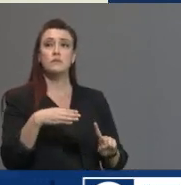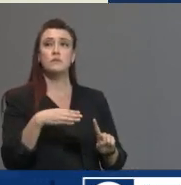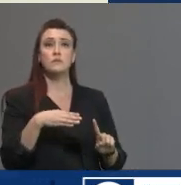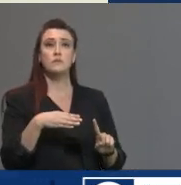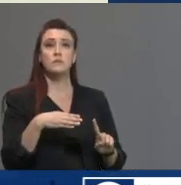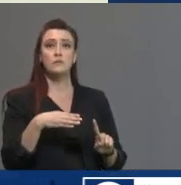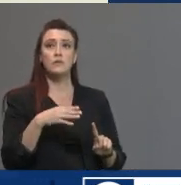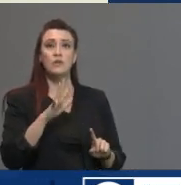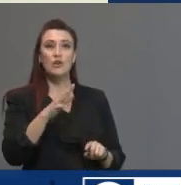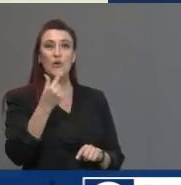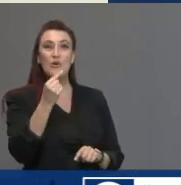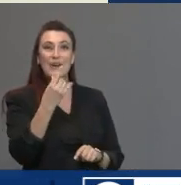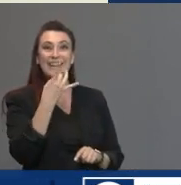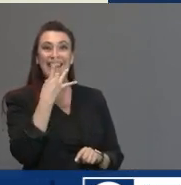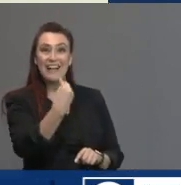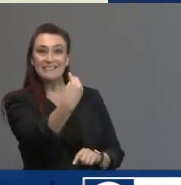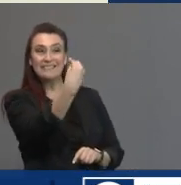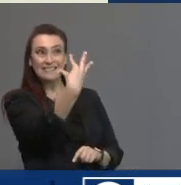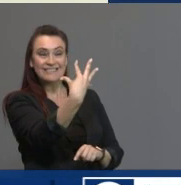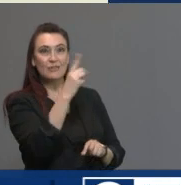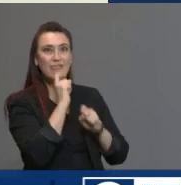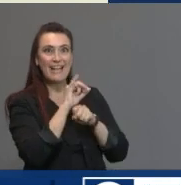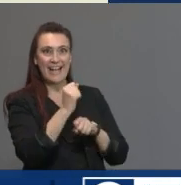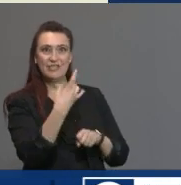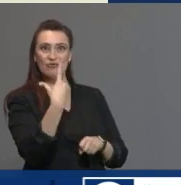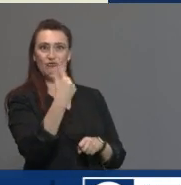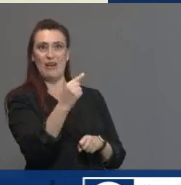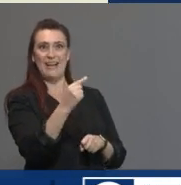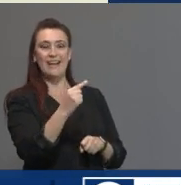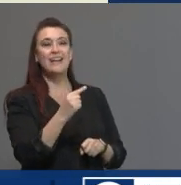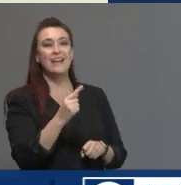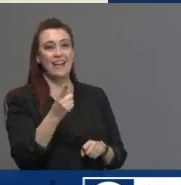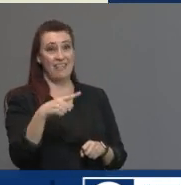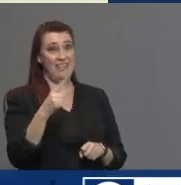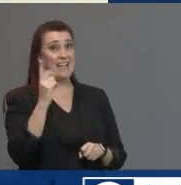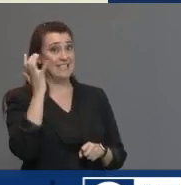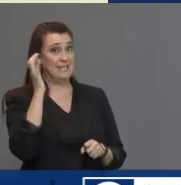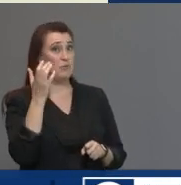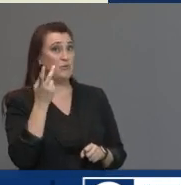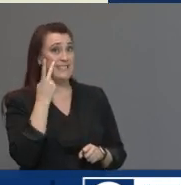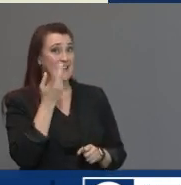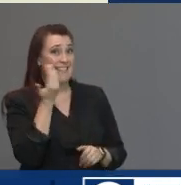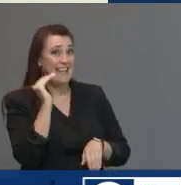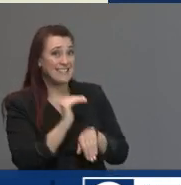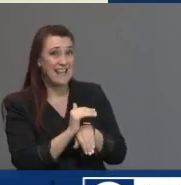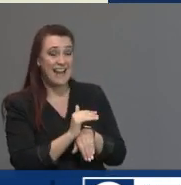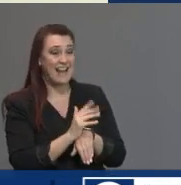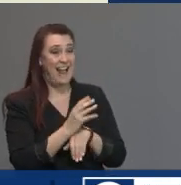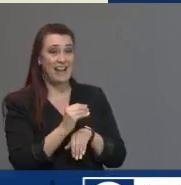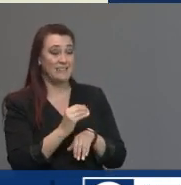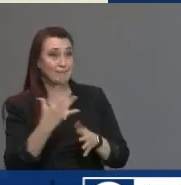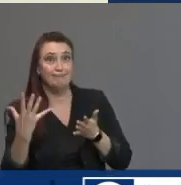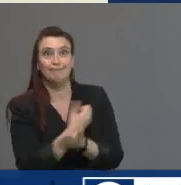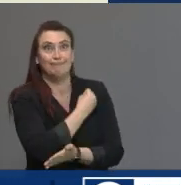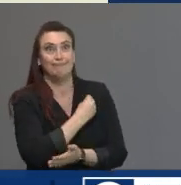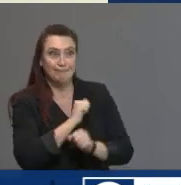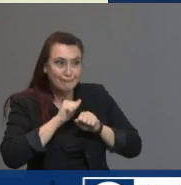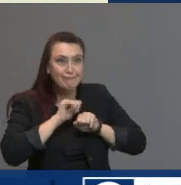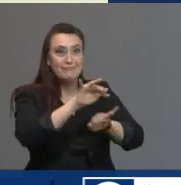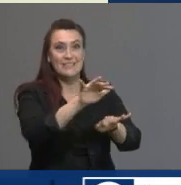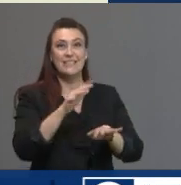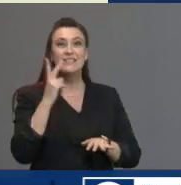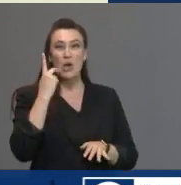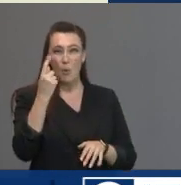who look at your green light like it really is a green light, and we saw some of them at this bar called Casa in Tempe. Maybe you saw that photo as